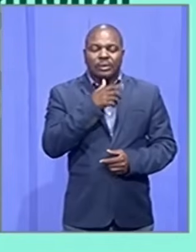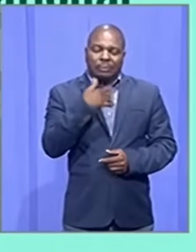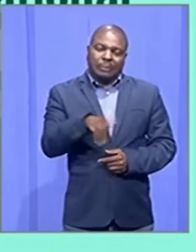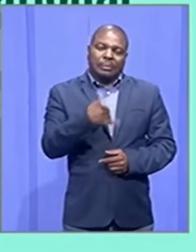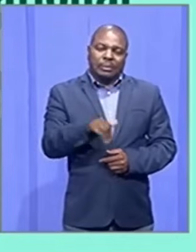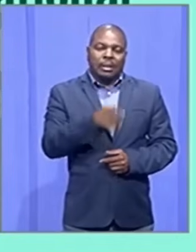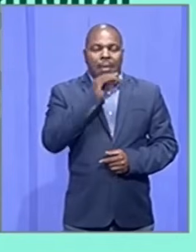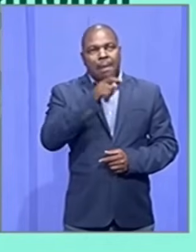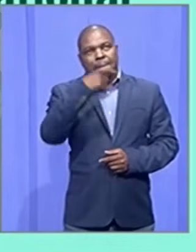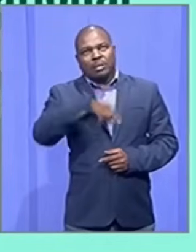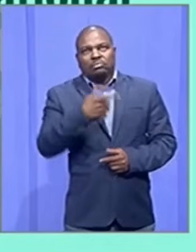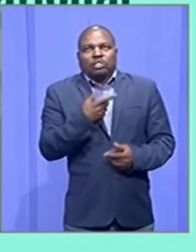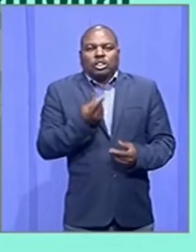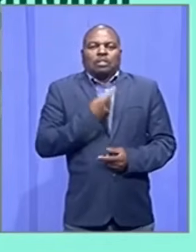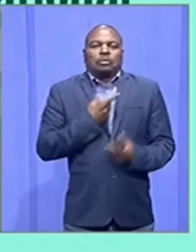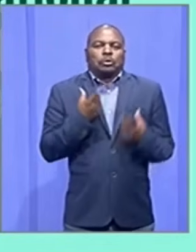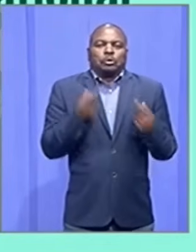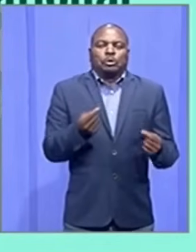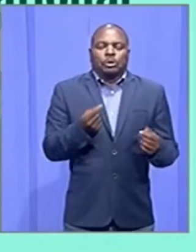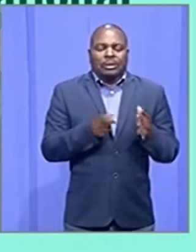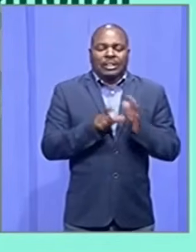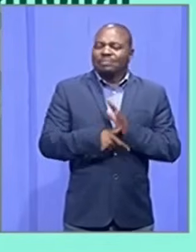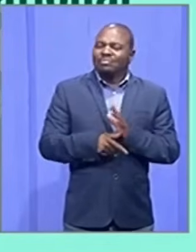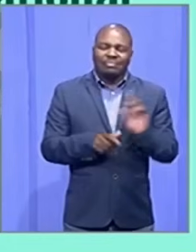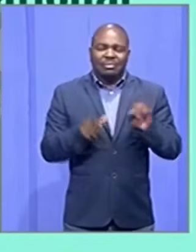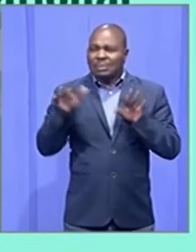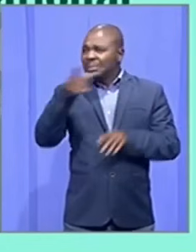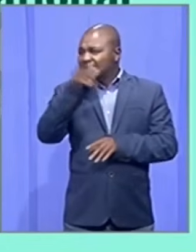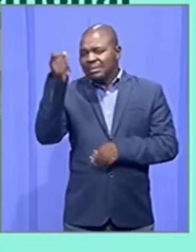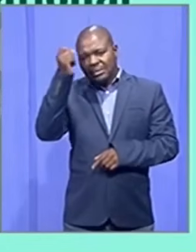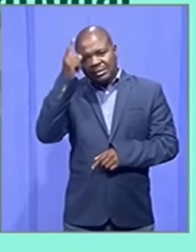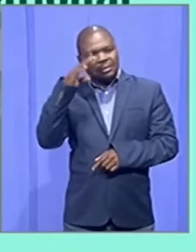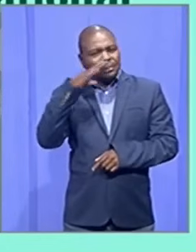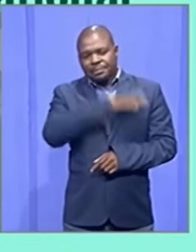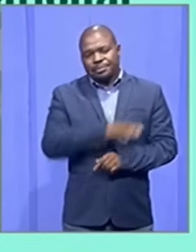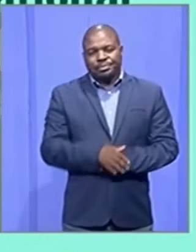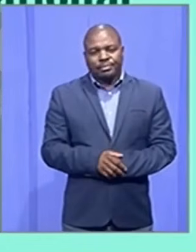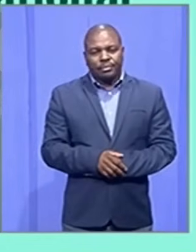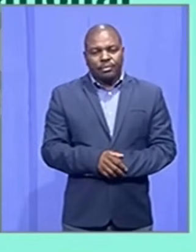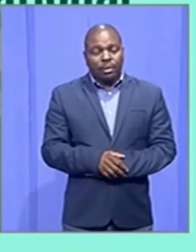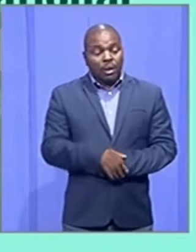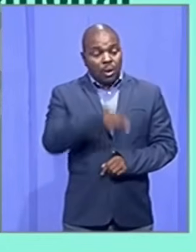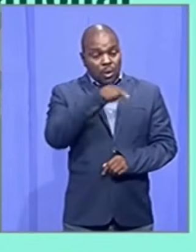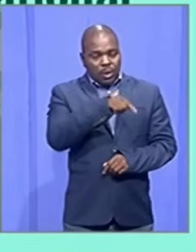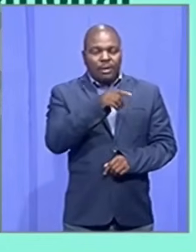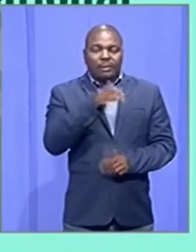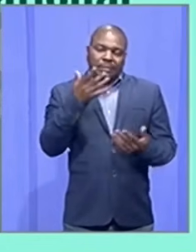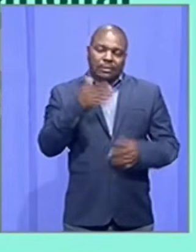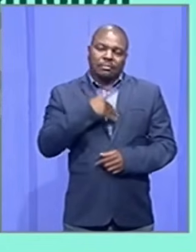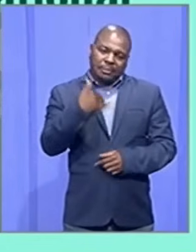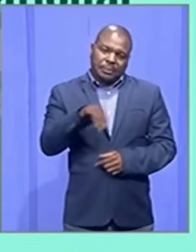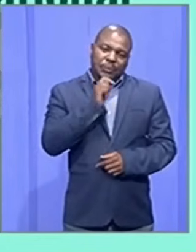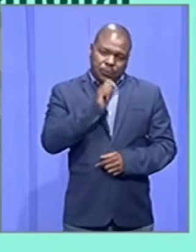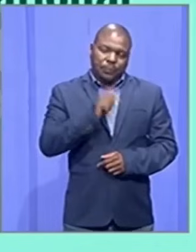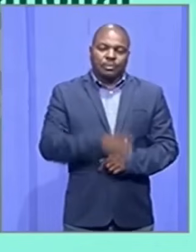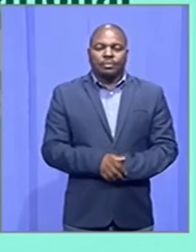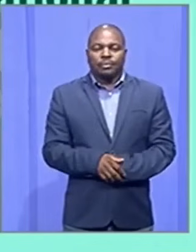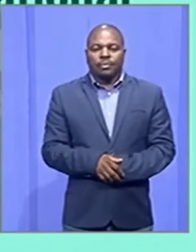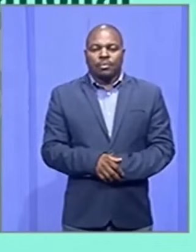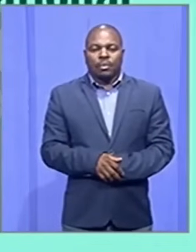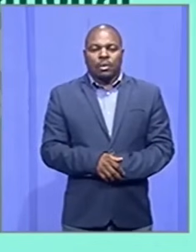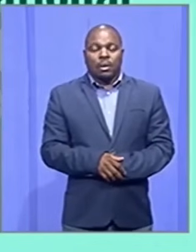hore ke ka bomo mare batho ha ba kgone ho utlwisisa boele ya e leng taba e utlwisang bohloko.